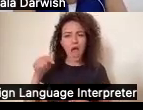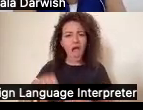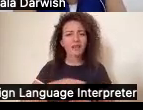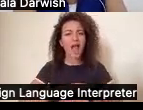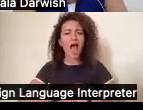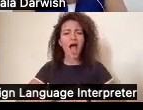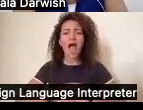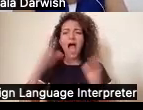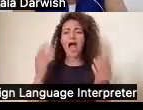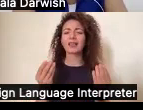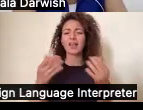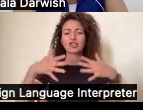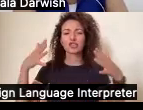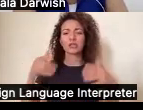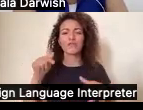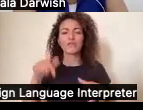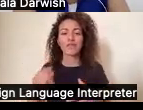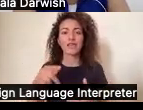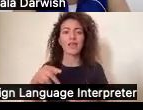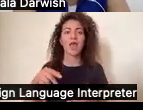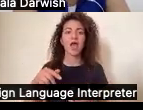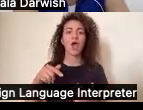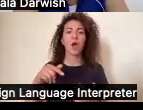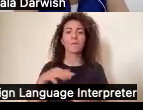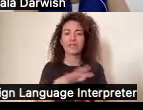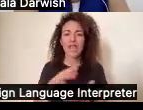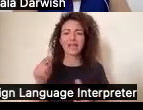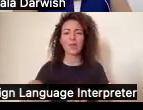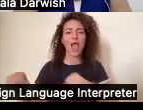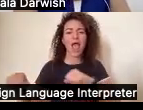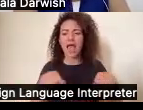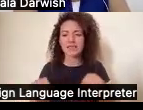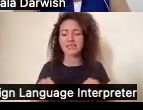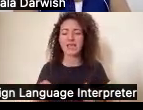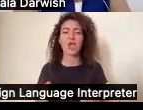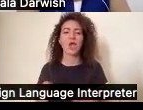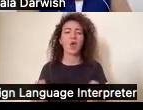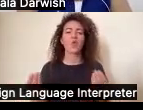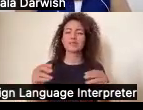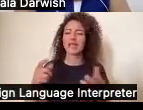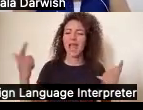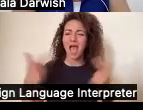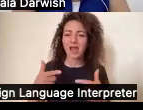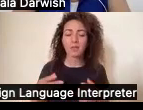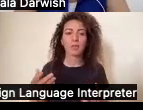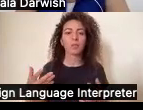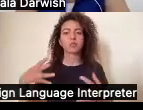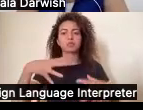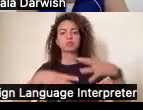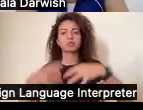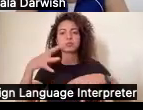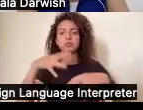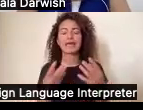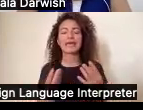in Syria, adding to it the recent earthquake. So you can imagine the complexity of the context we are implementing